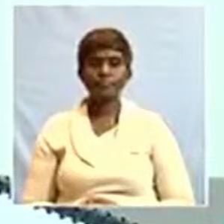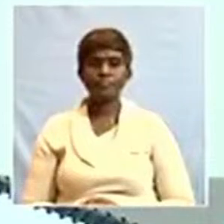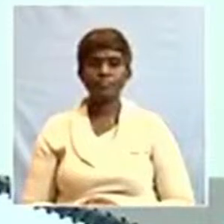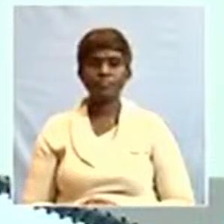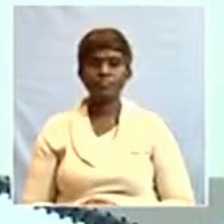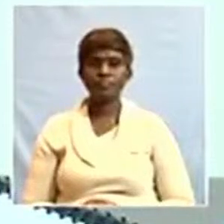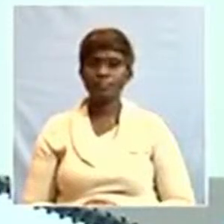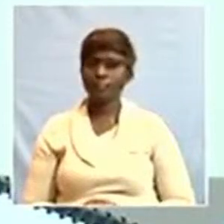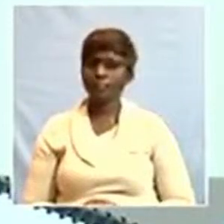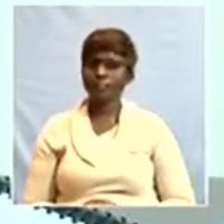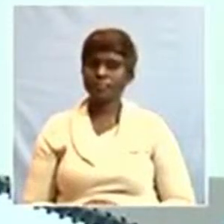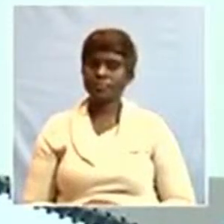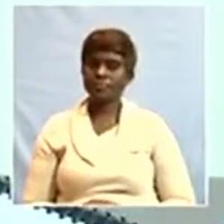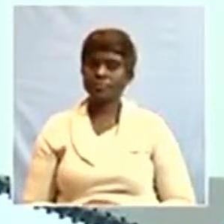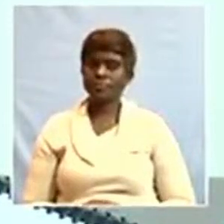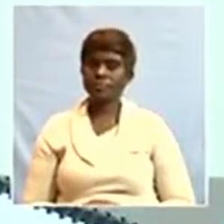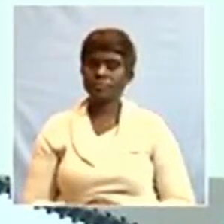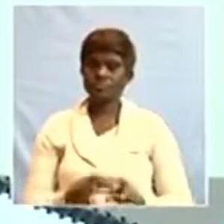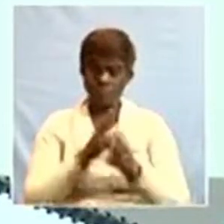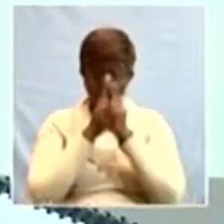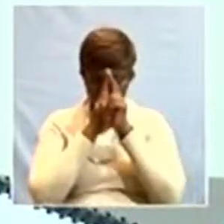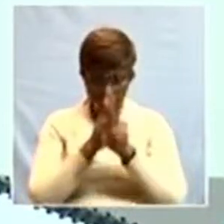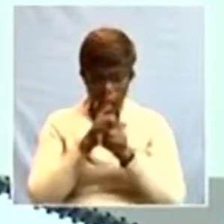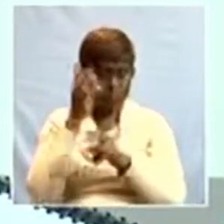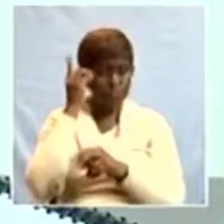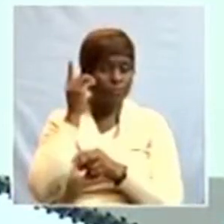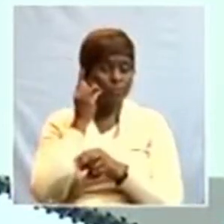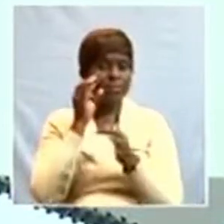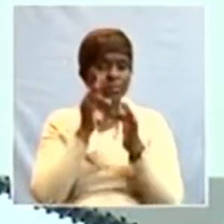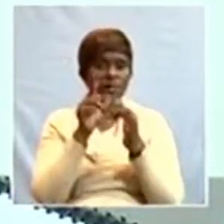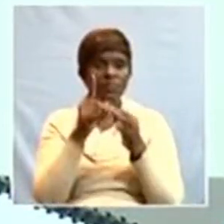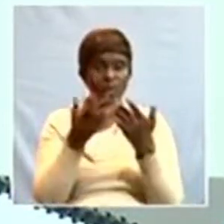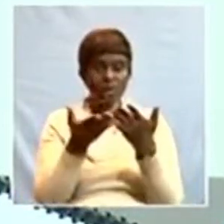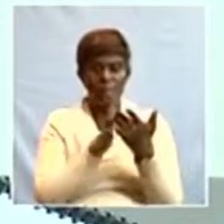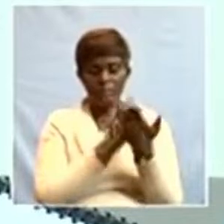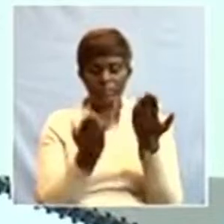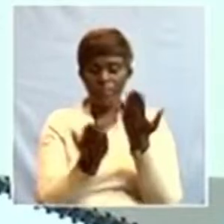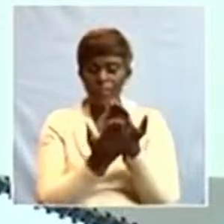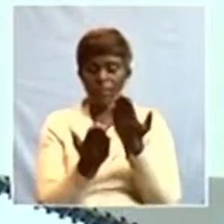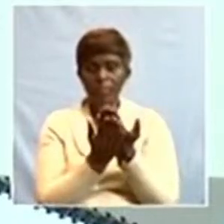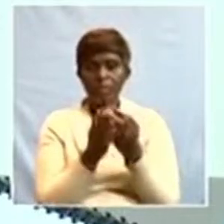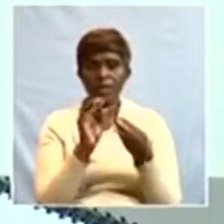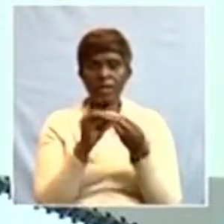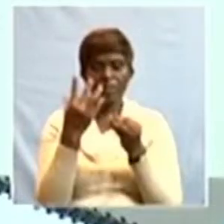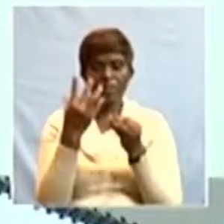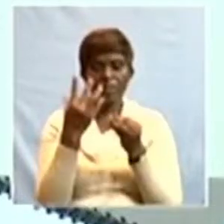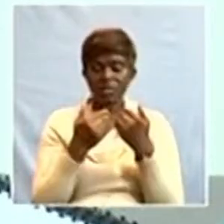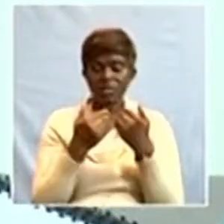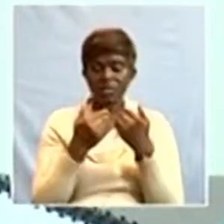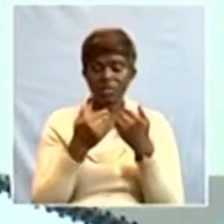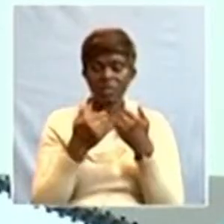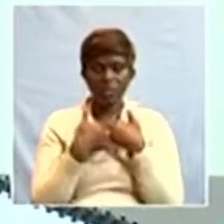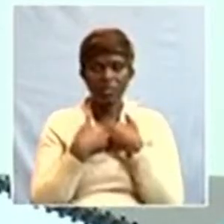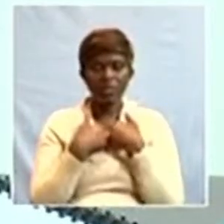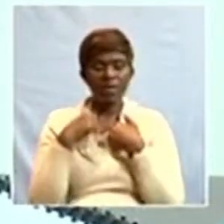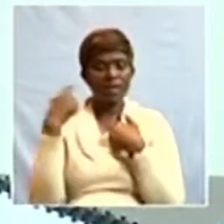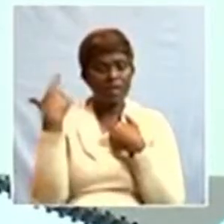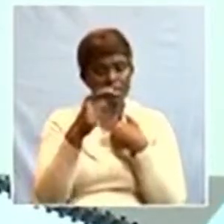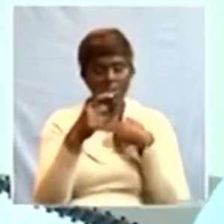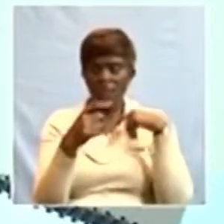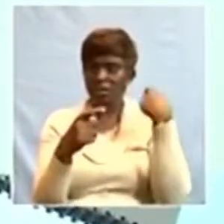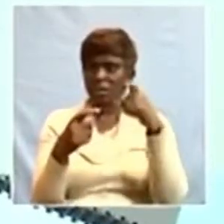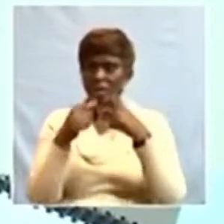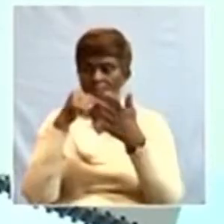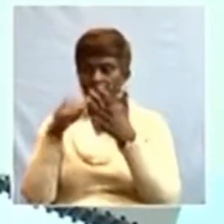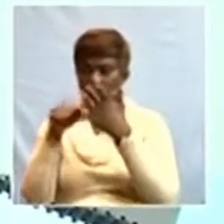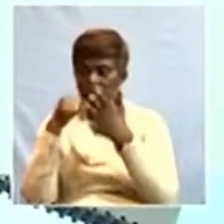Honorable Daka, if you go to Appendix 5, we actually have charge letters